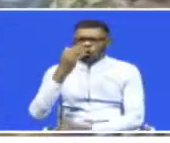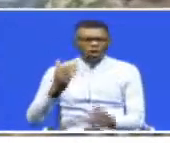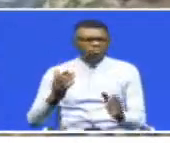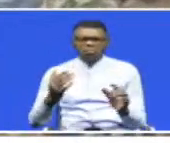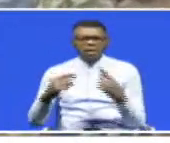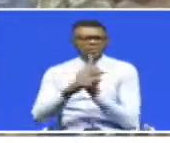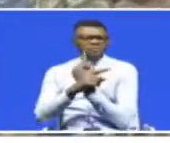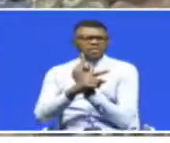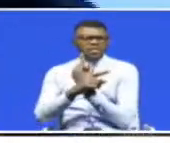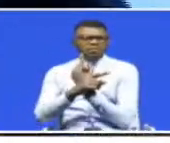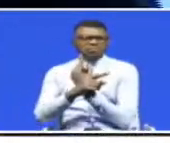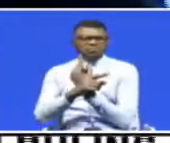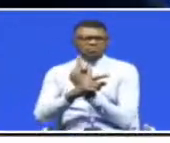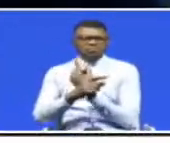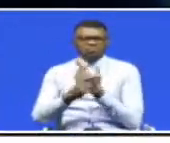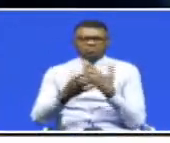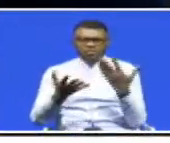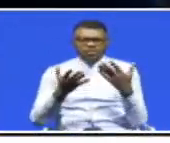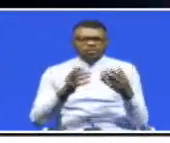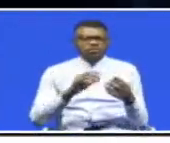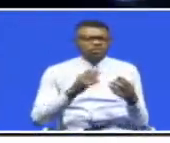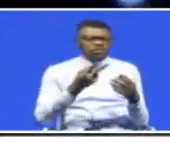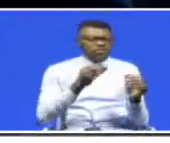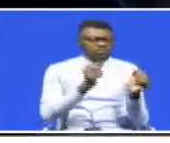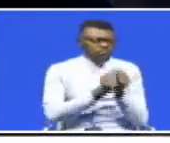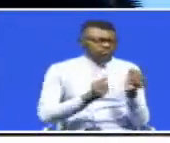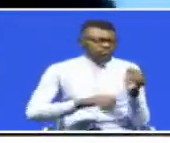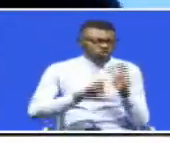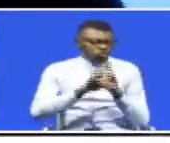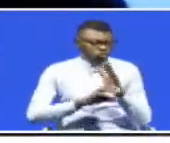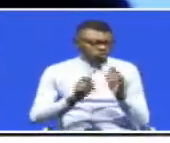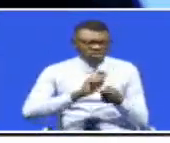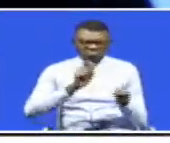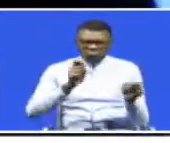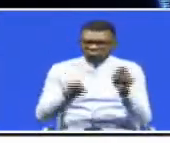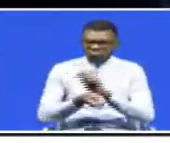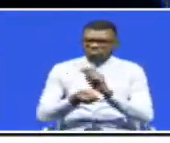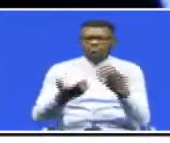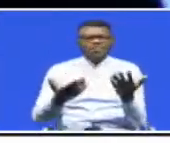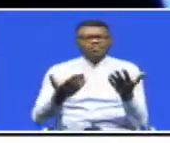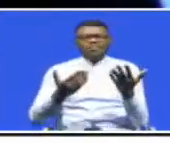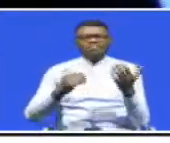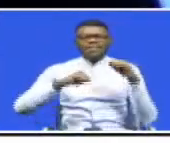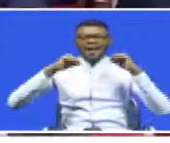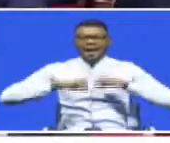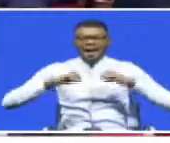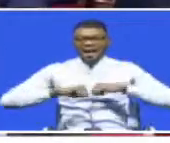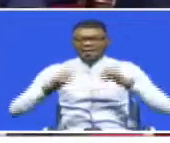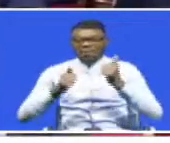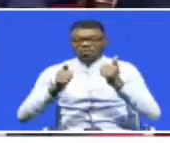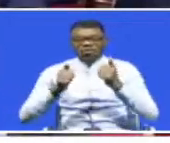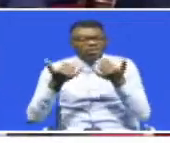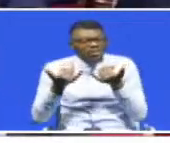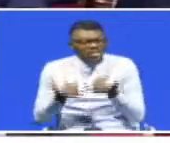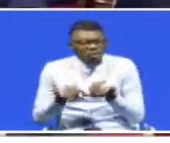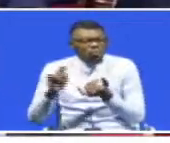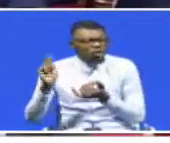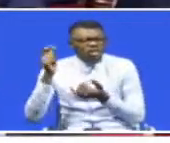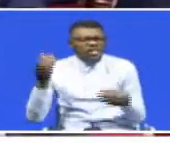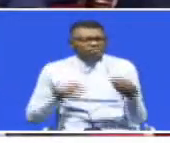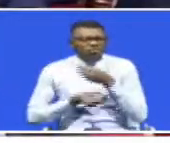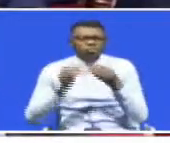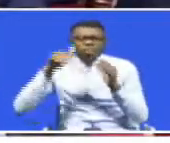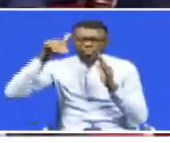continually questioned the rationale of amending the 2010 constitution at the time the country is battling the economic effects of COVID-19